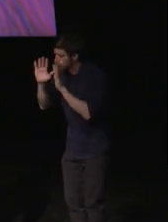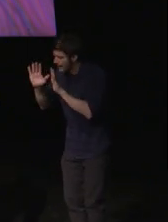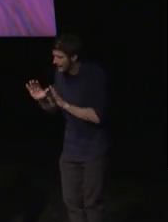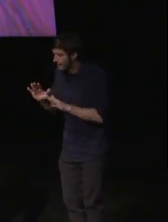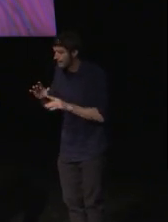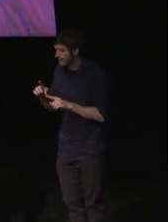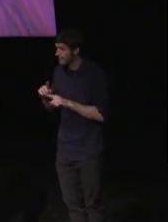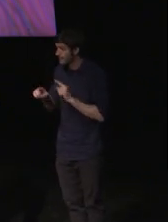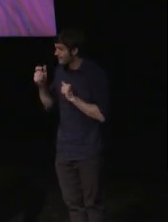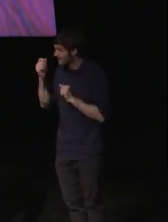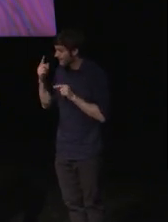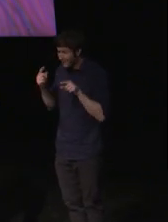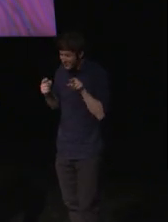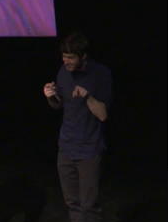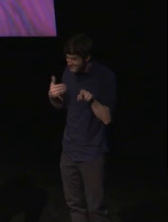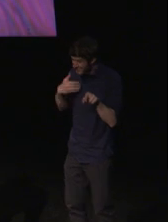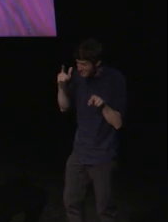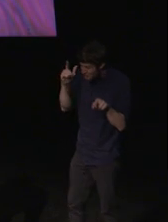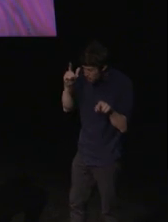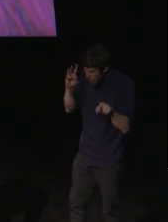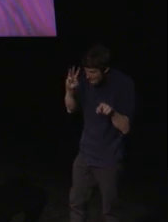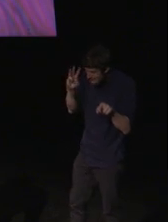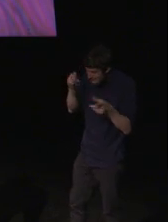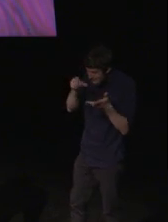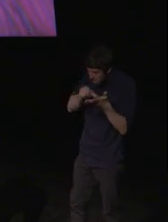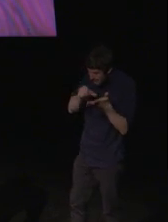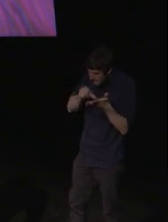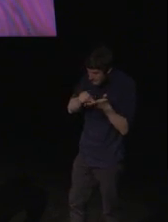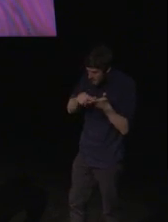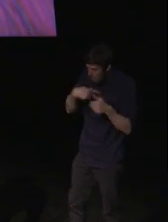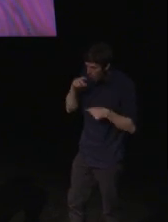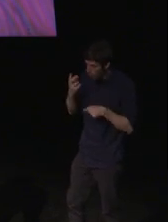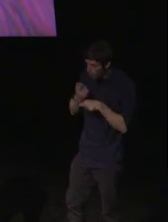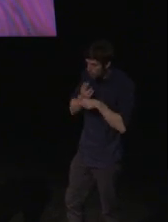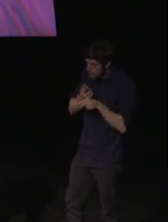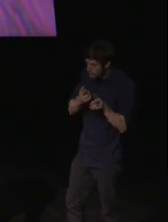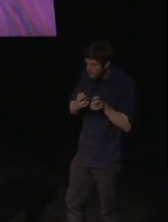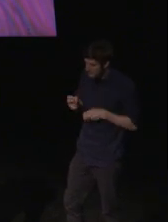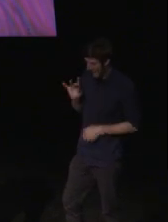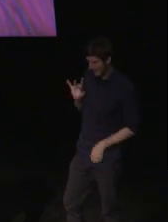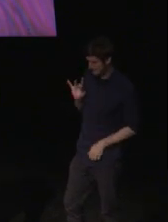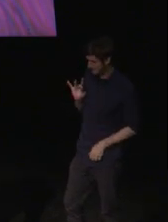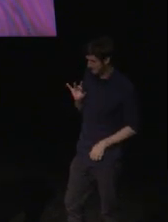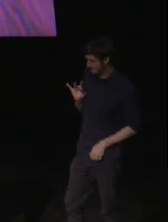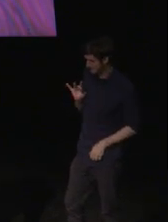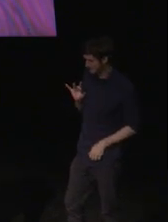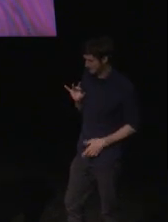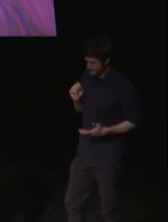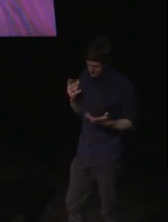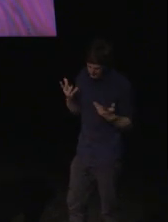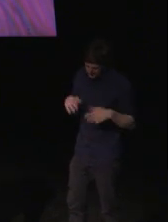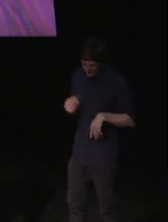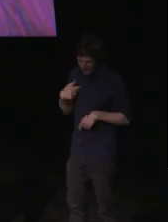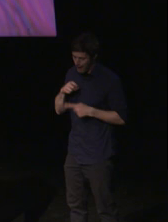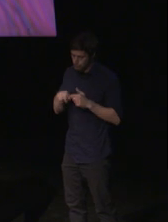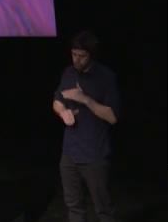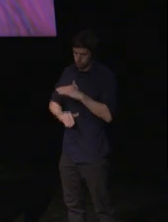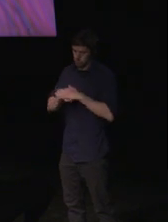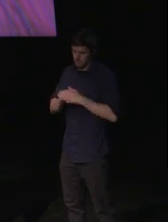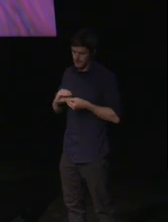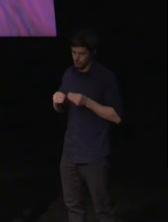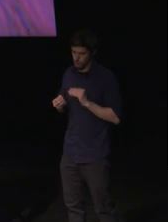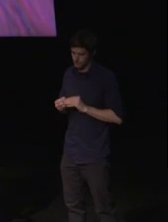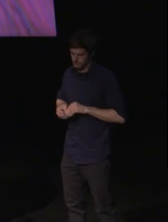that thing has 26 buttons, and we only use the first 8. You know, so, you know, we had to pick a number.